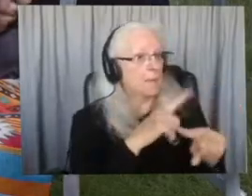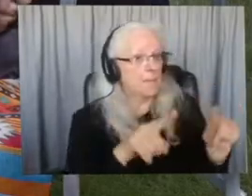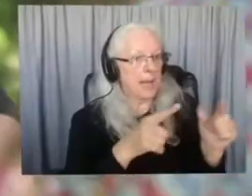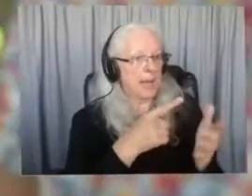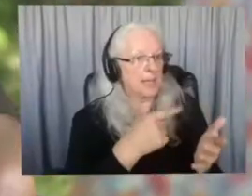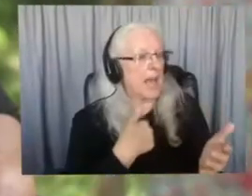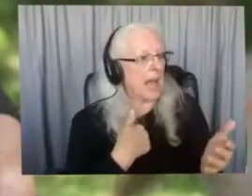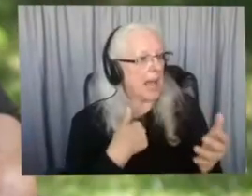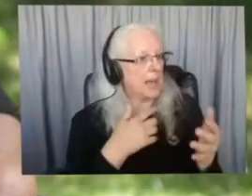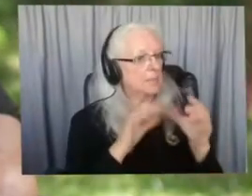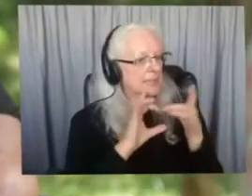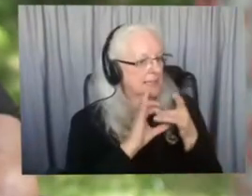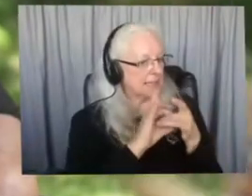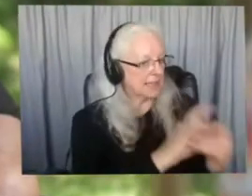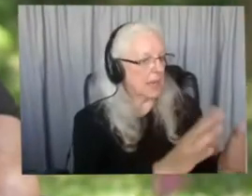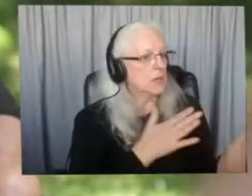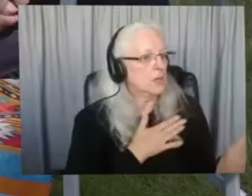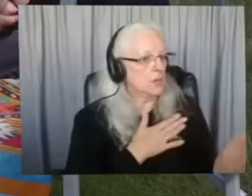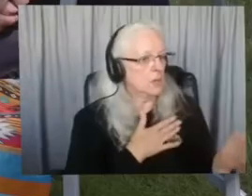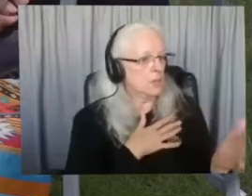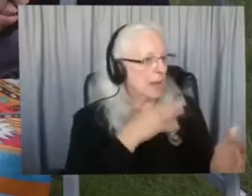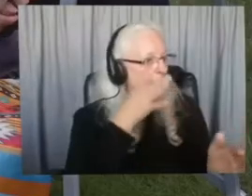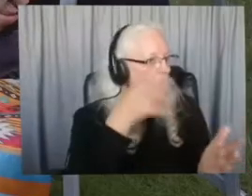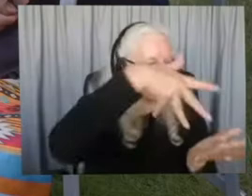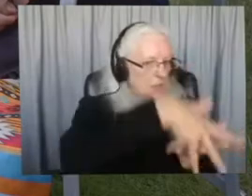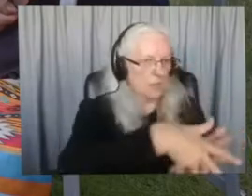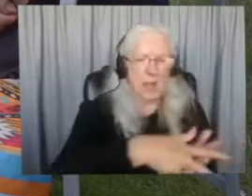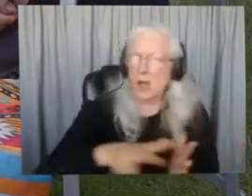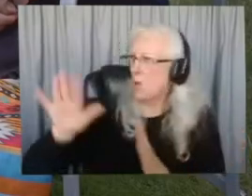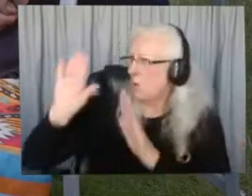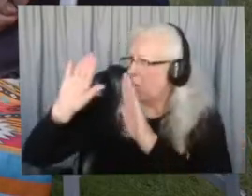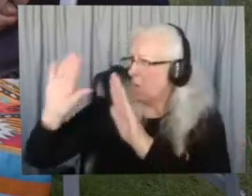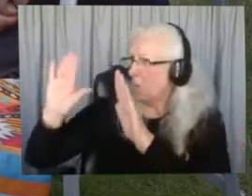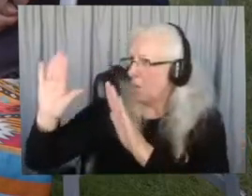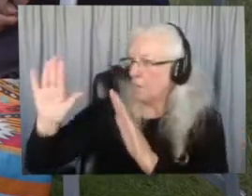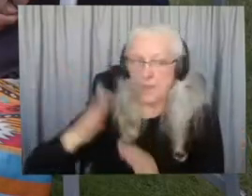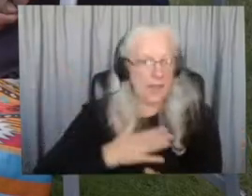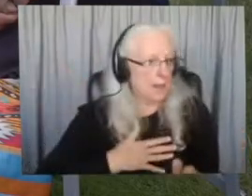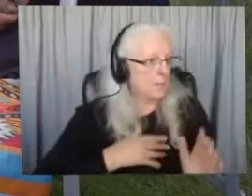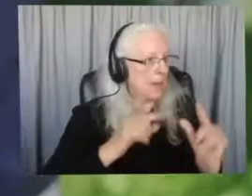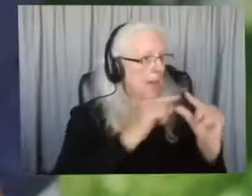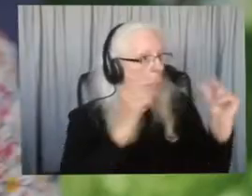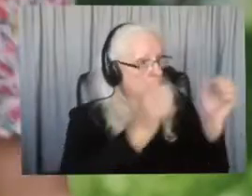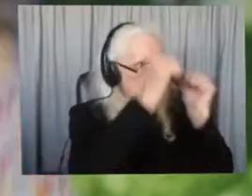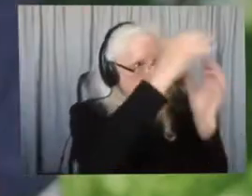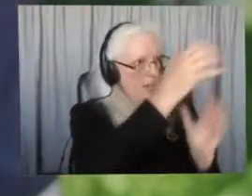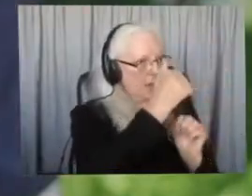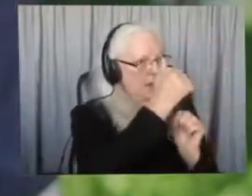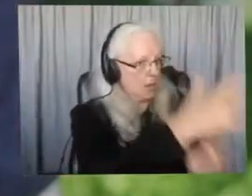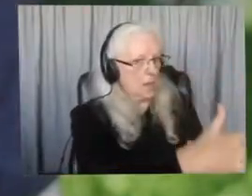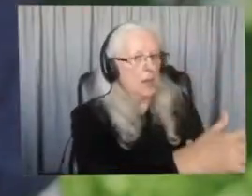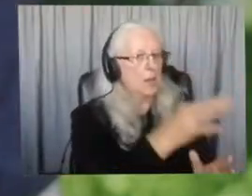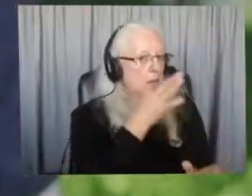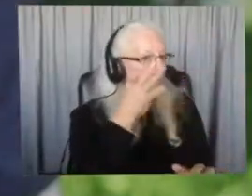roots. That's wonderful. My great-grandparents were Métis jigging champions.